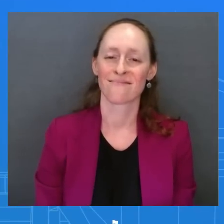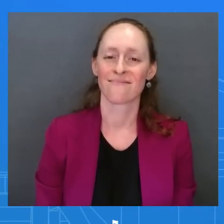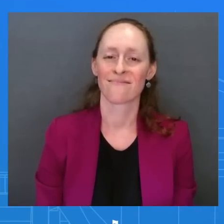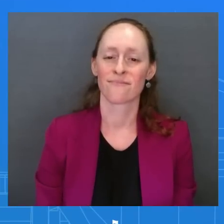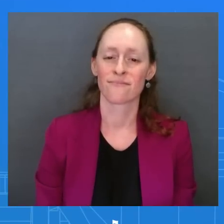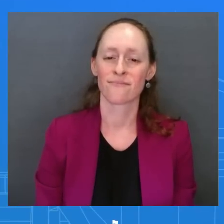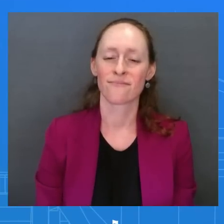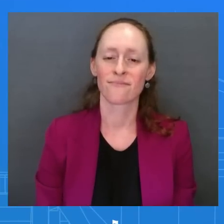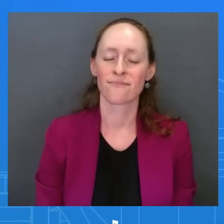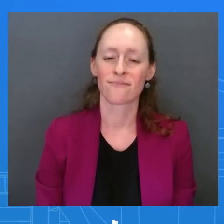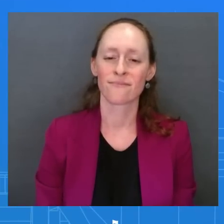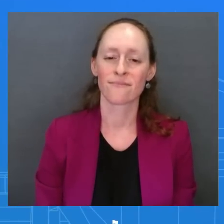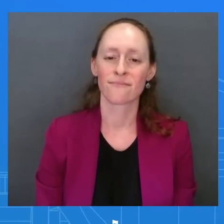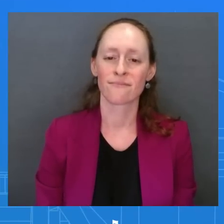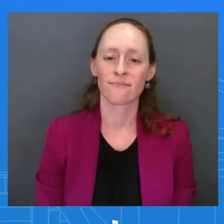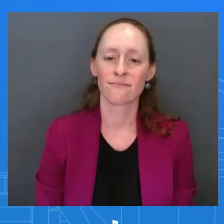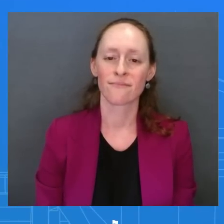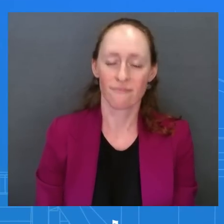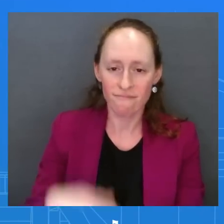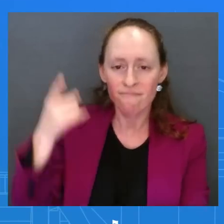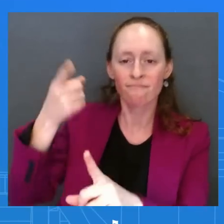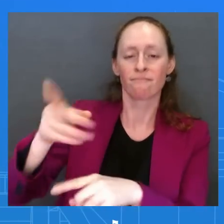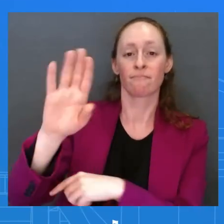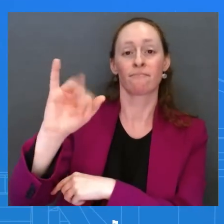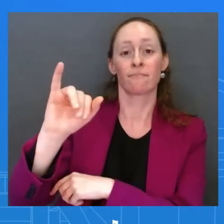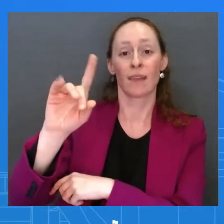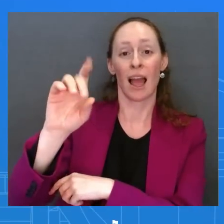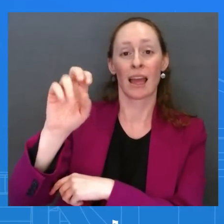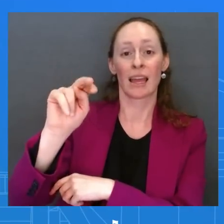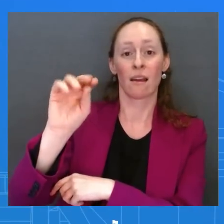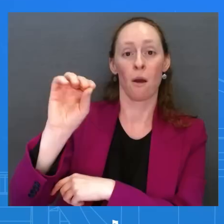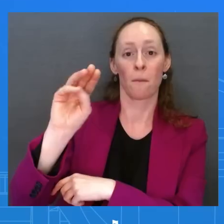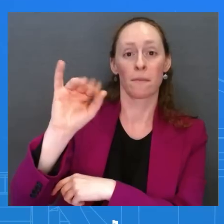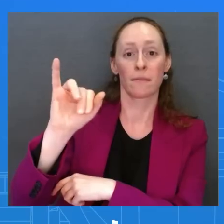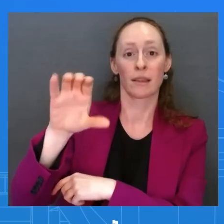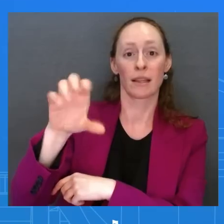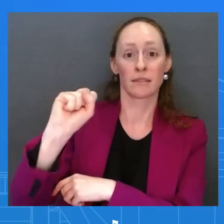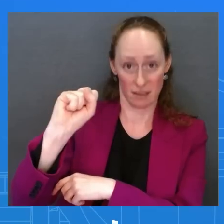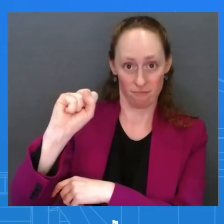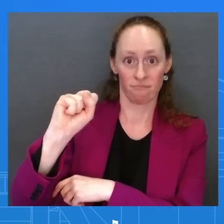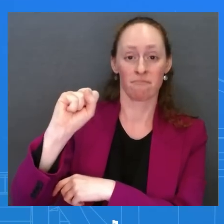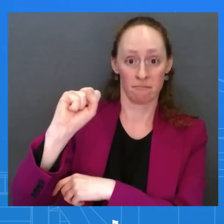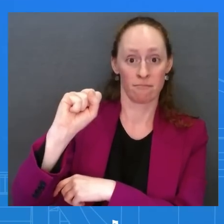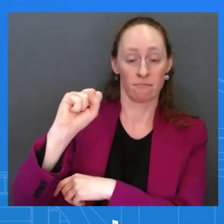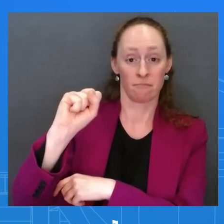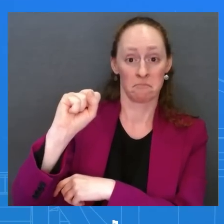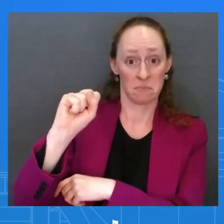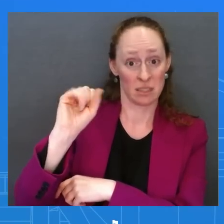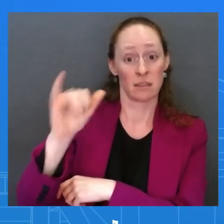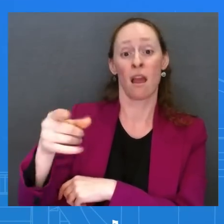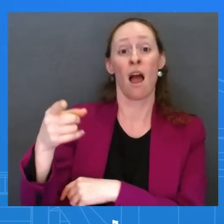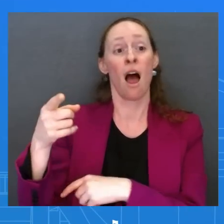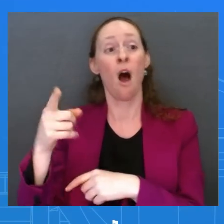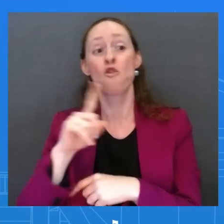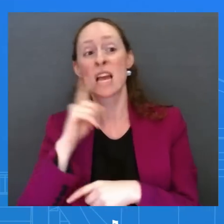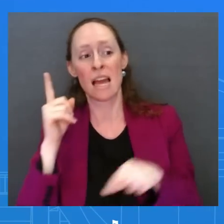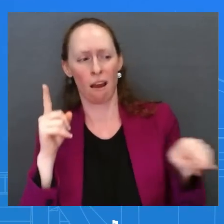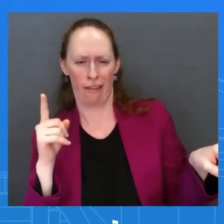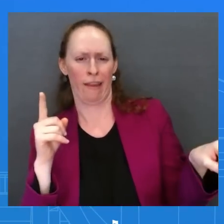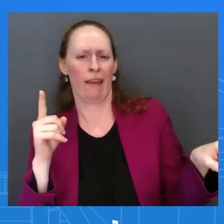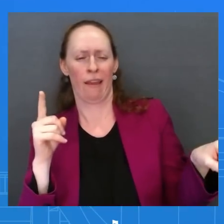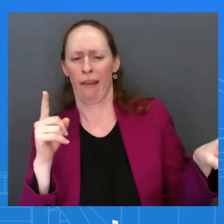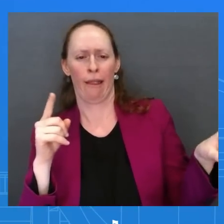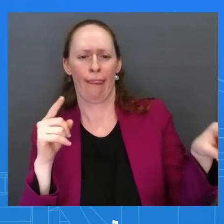a response, answer to, or opposite of Reaganomics? I mean, look, we believe Reaganomics doesn't work. We've been very clear. We believe